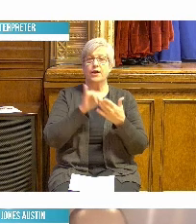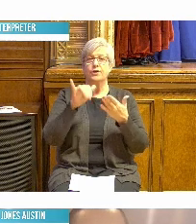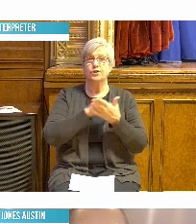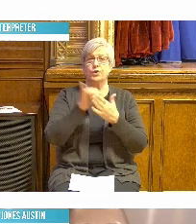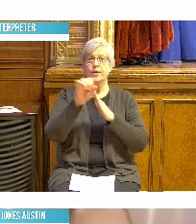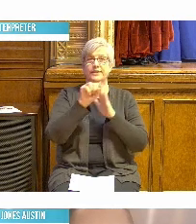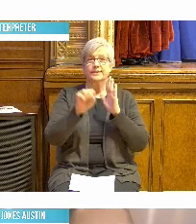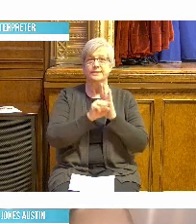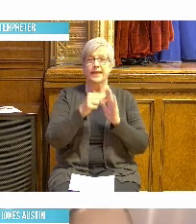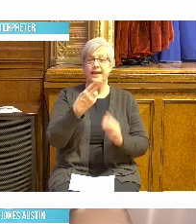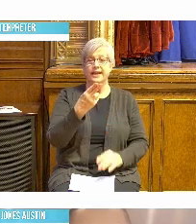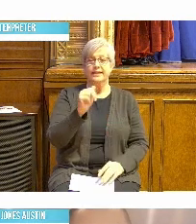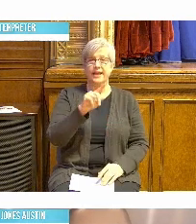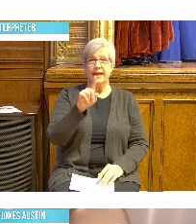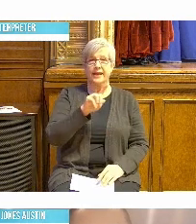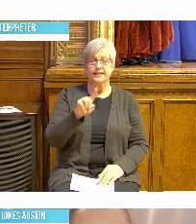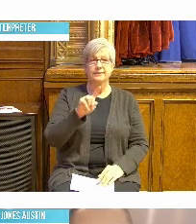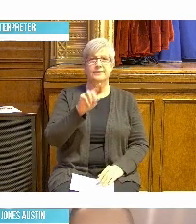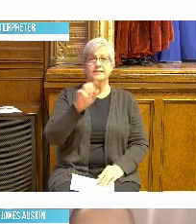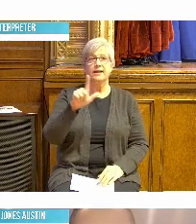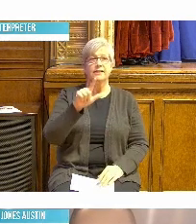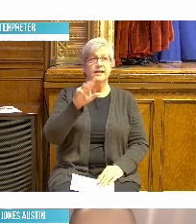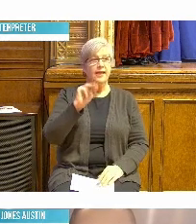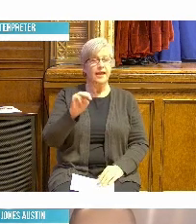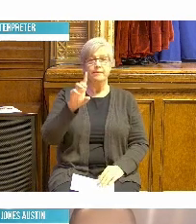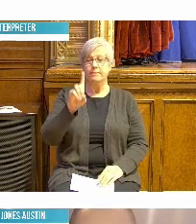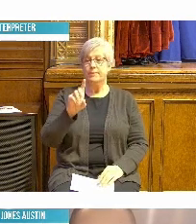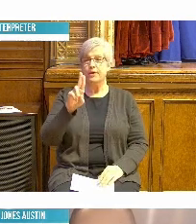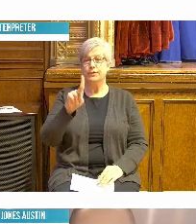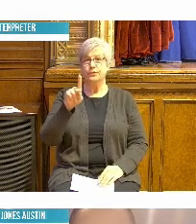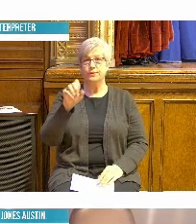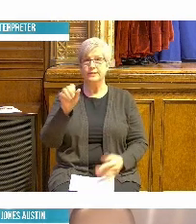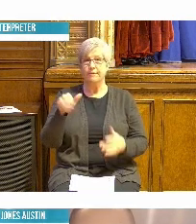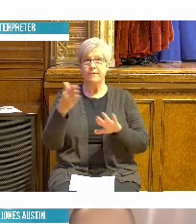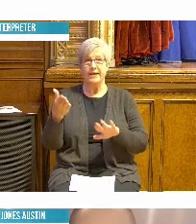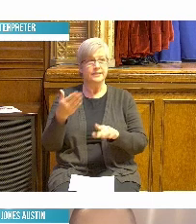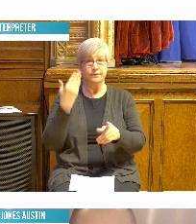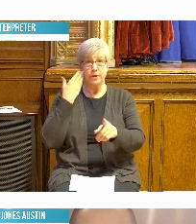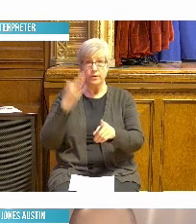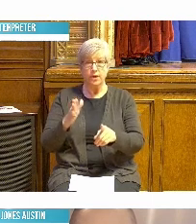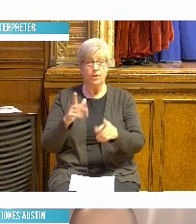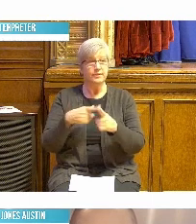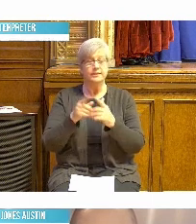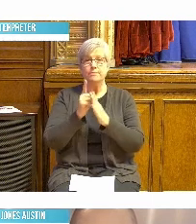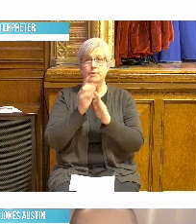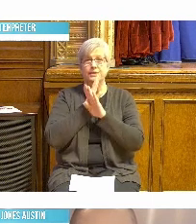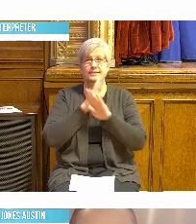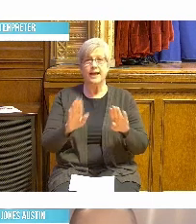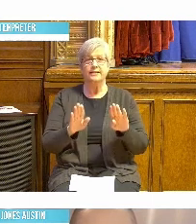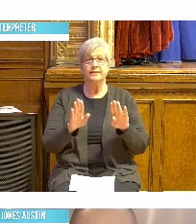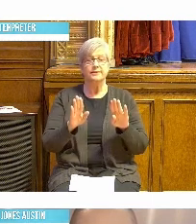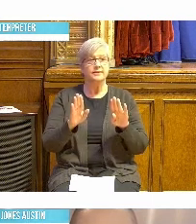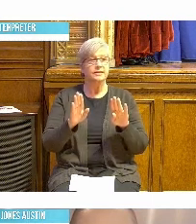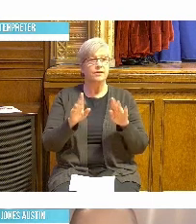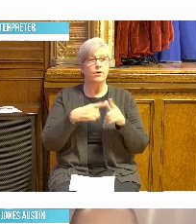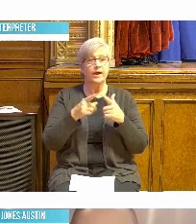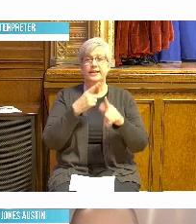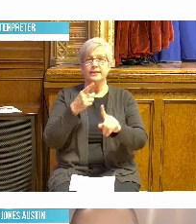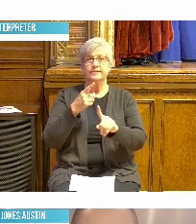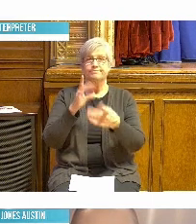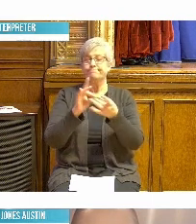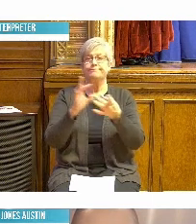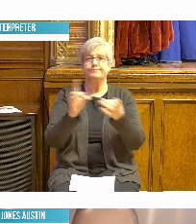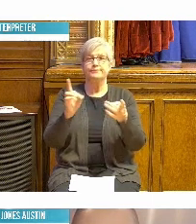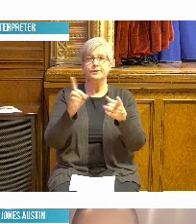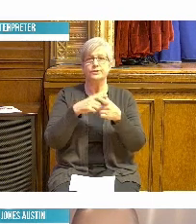yes, Hazel N. Dukes. Absolutely. So for those who did not know it, if you can just do any silent testimony to her